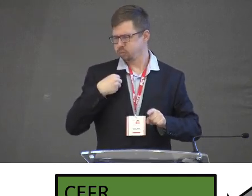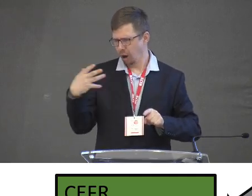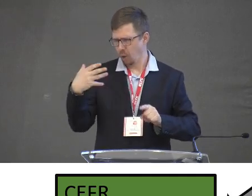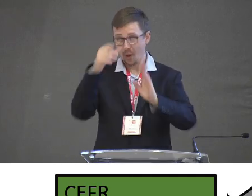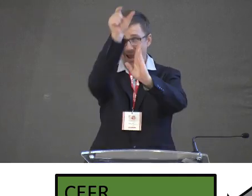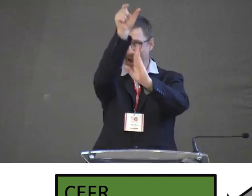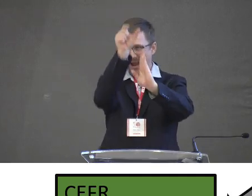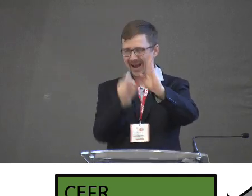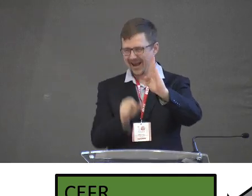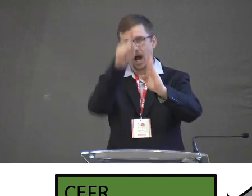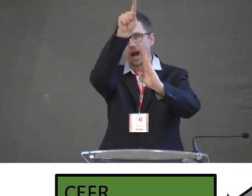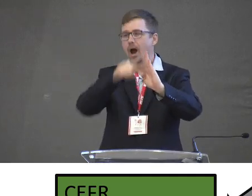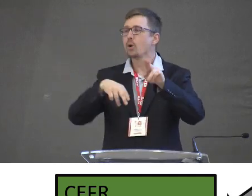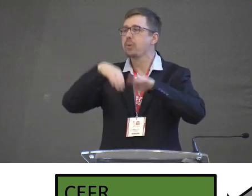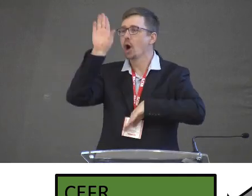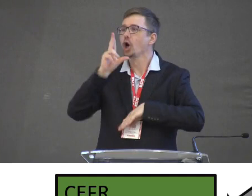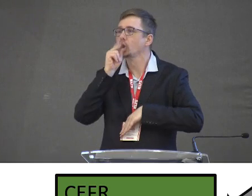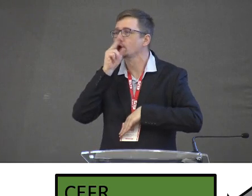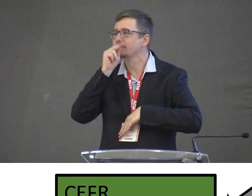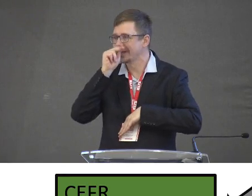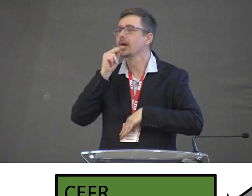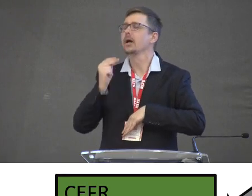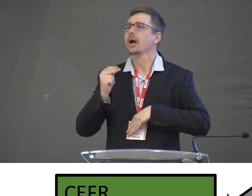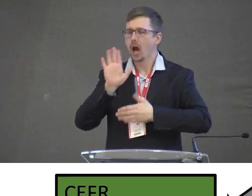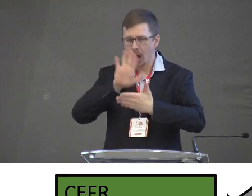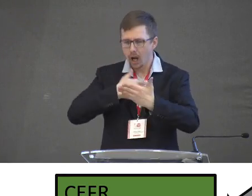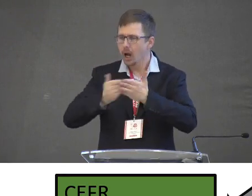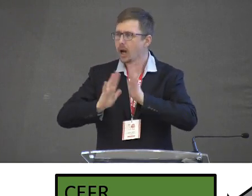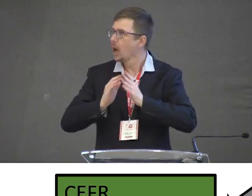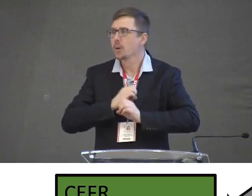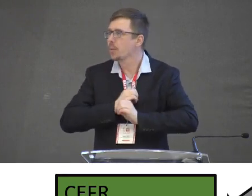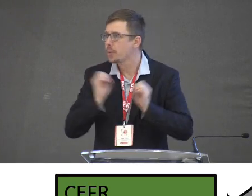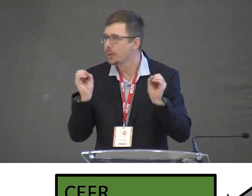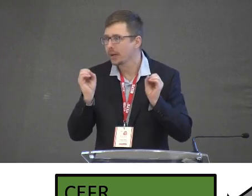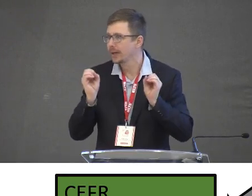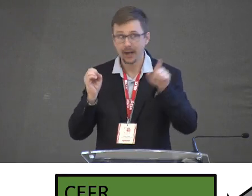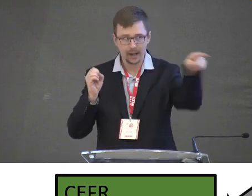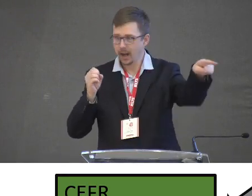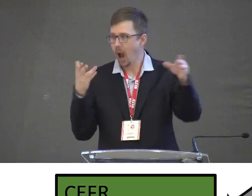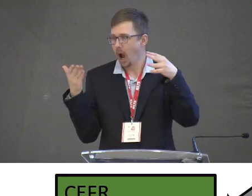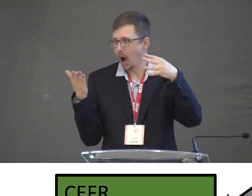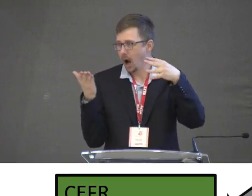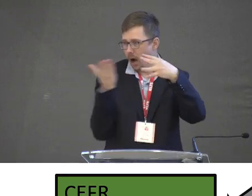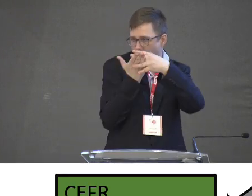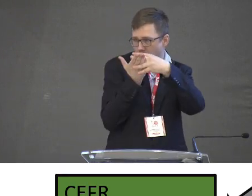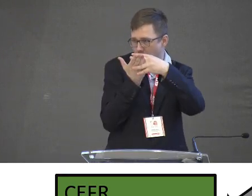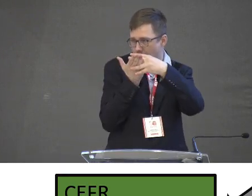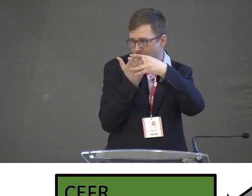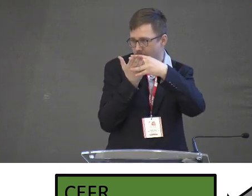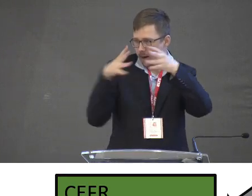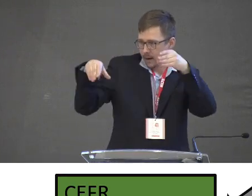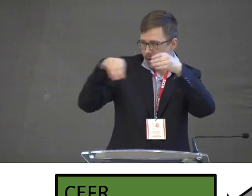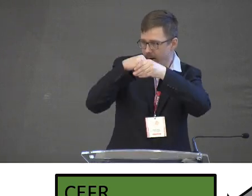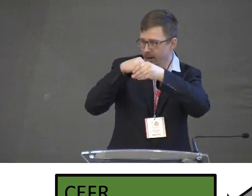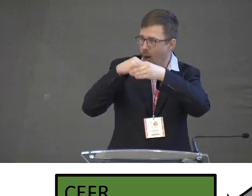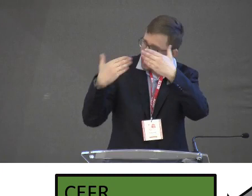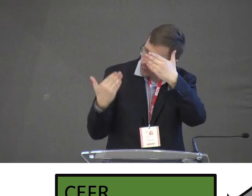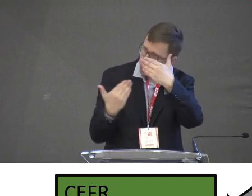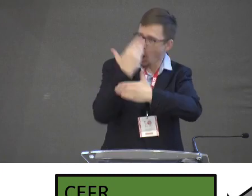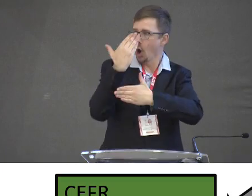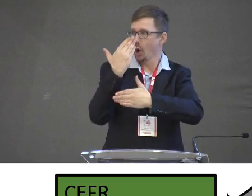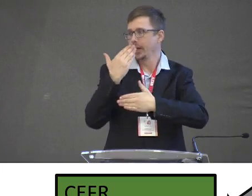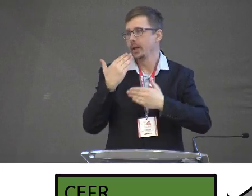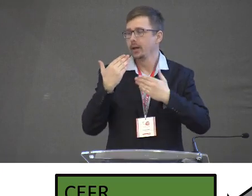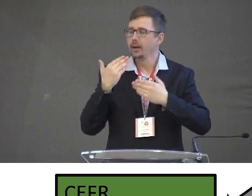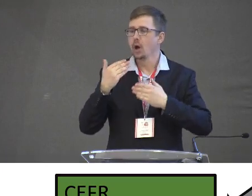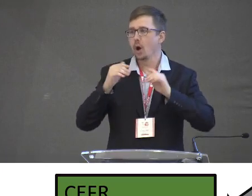And this was very useful for us, because the blue boxes, the original